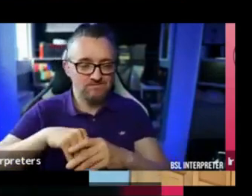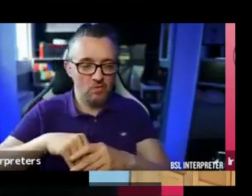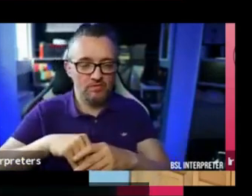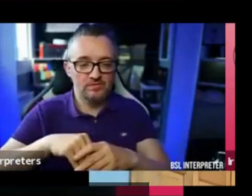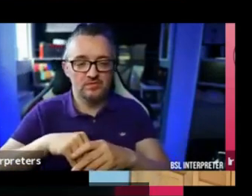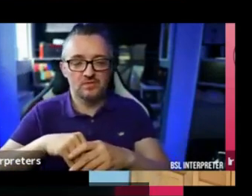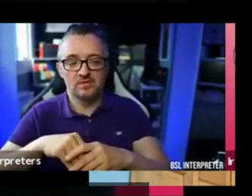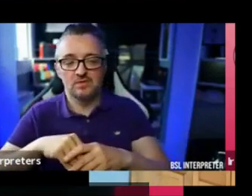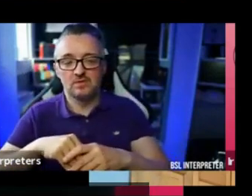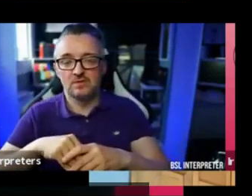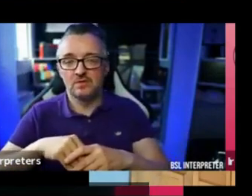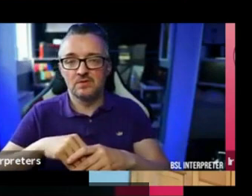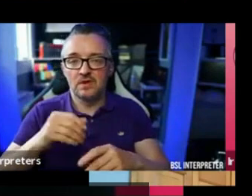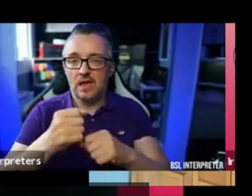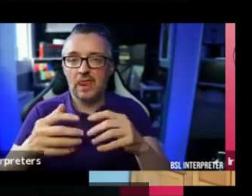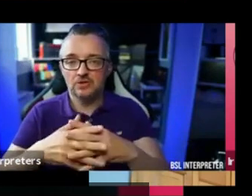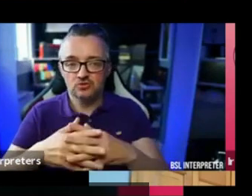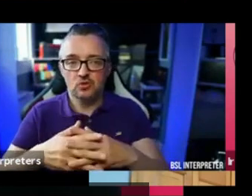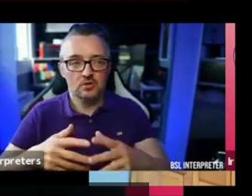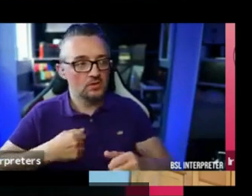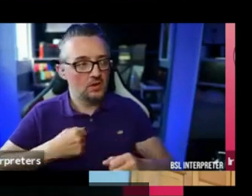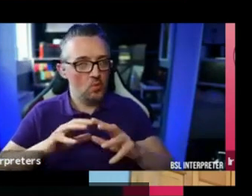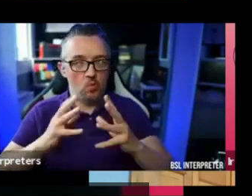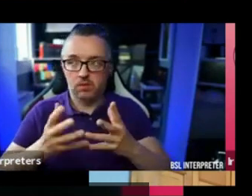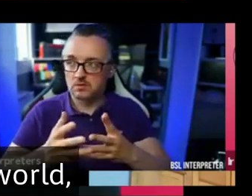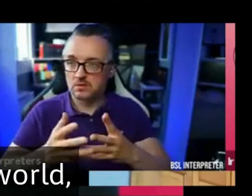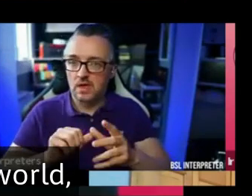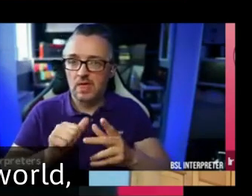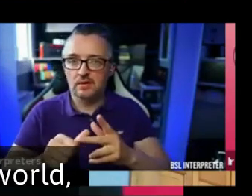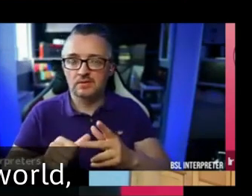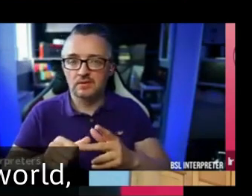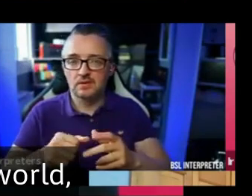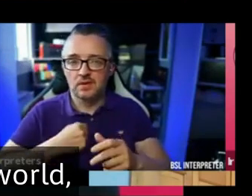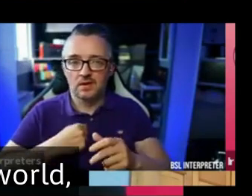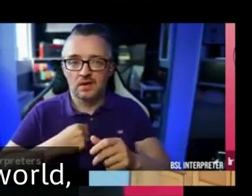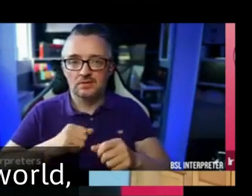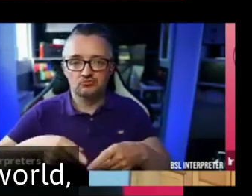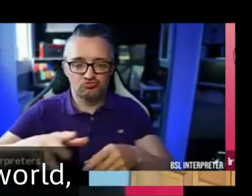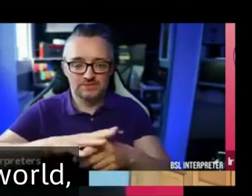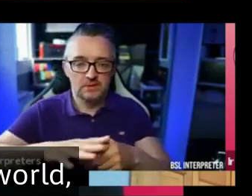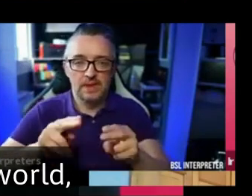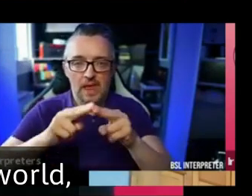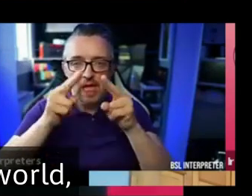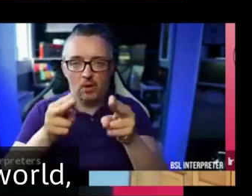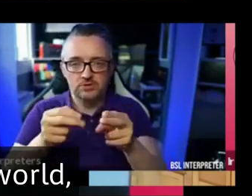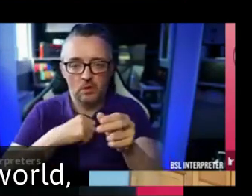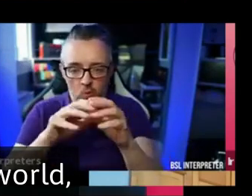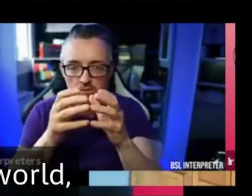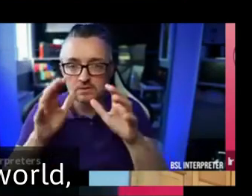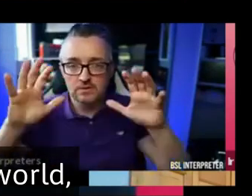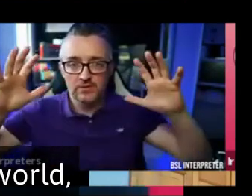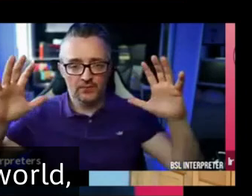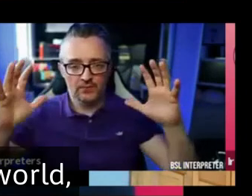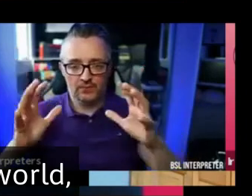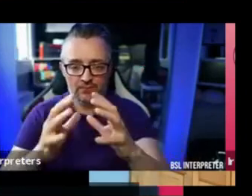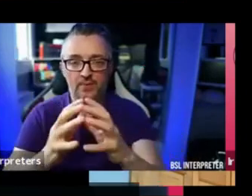were part of, and after a few years, Glasgow became our world, and then Donald became our world, then our house became our